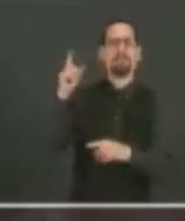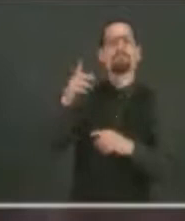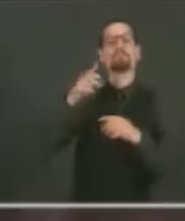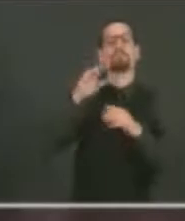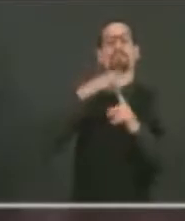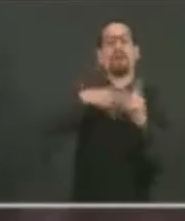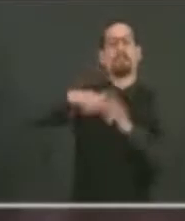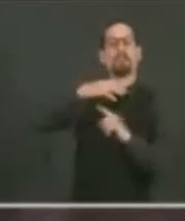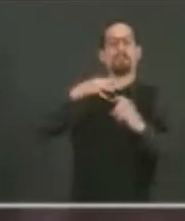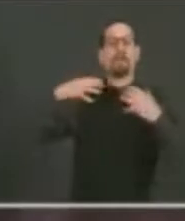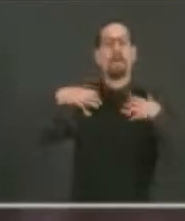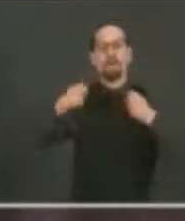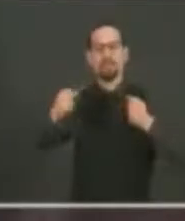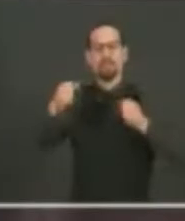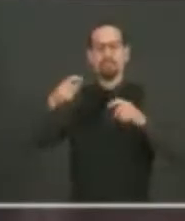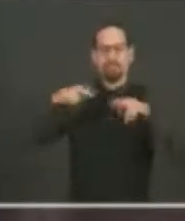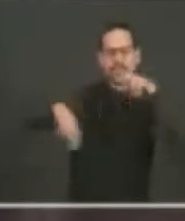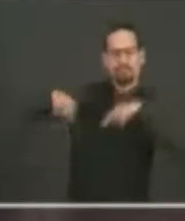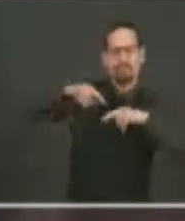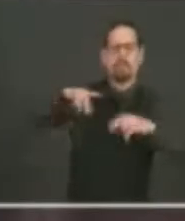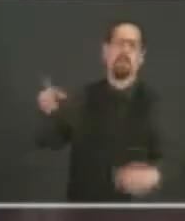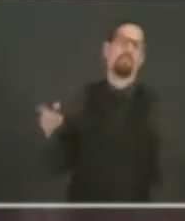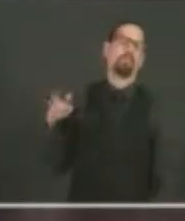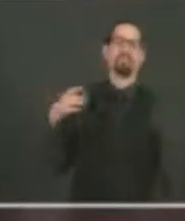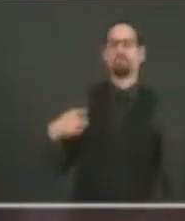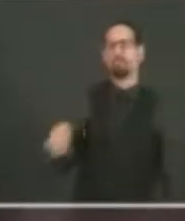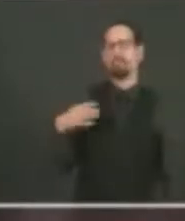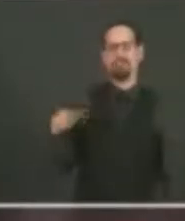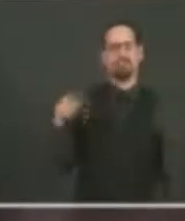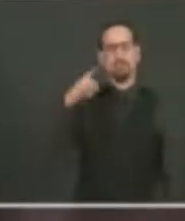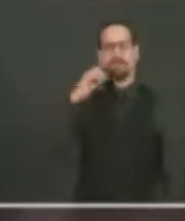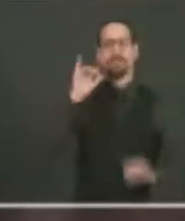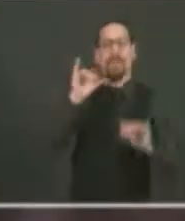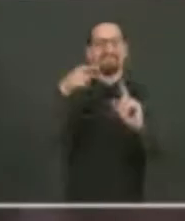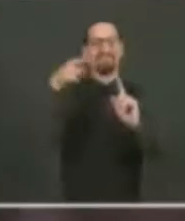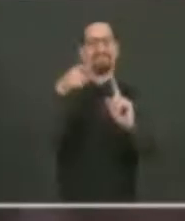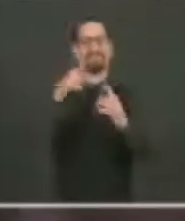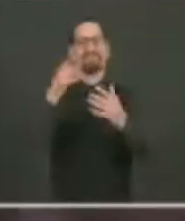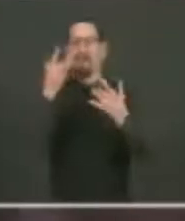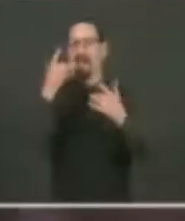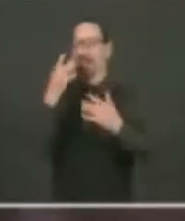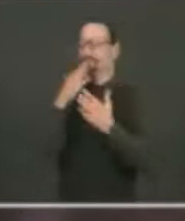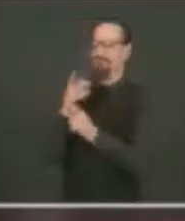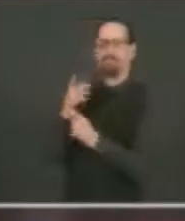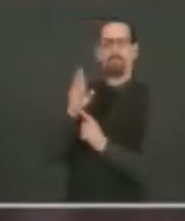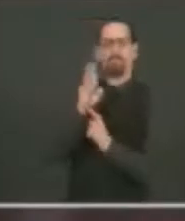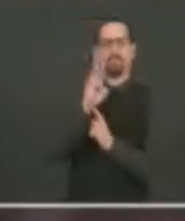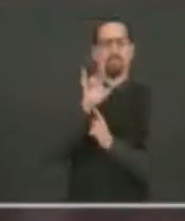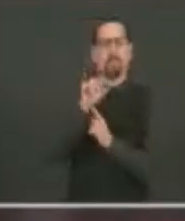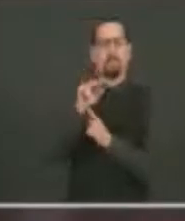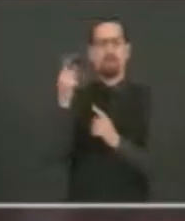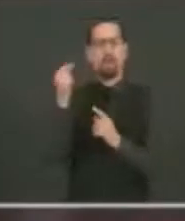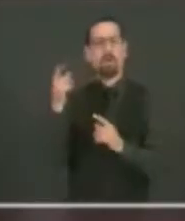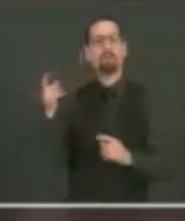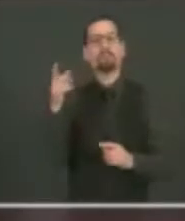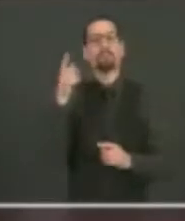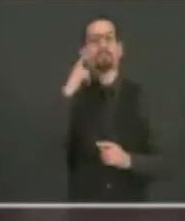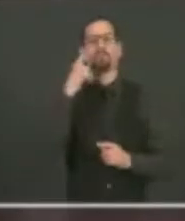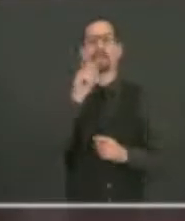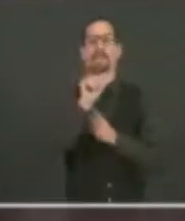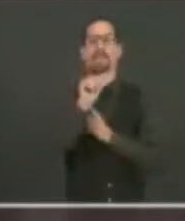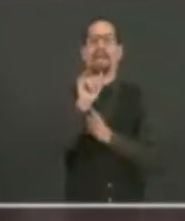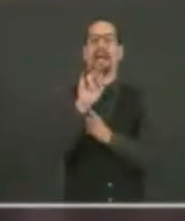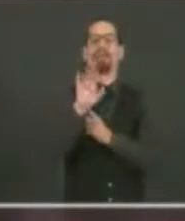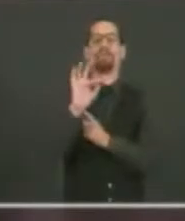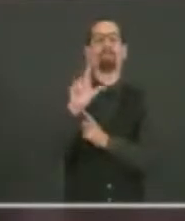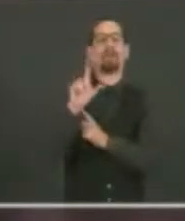as well on the air circulation guidance that the governor described and we have available for you to check out on the website.